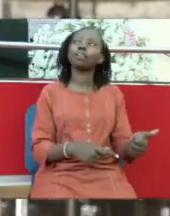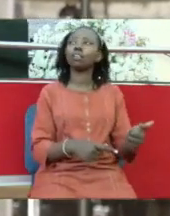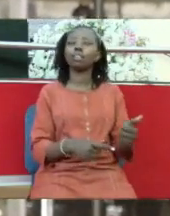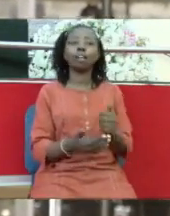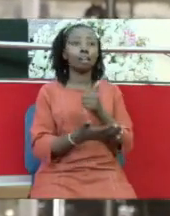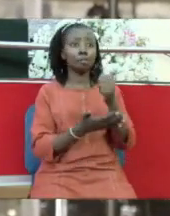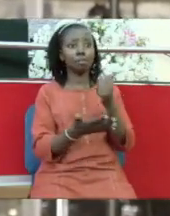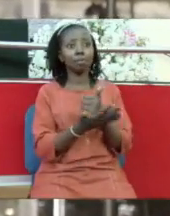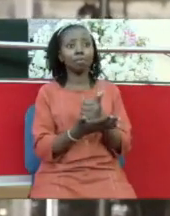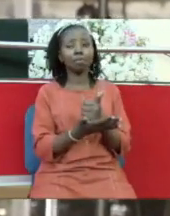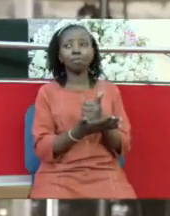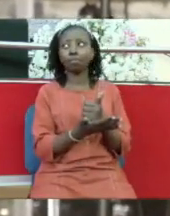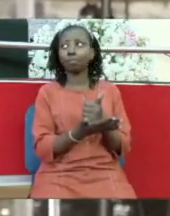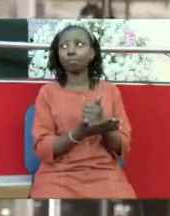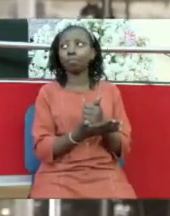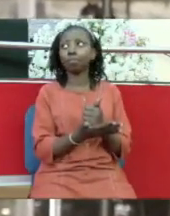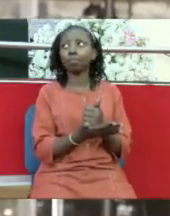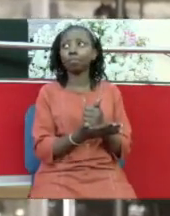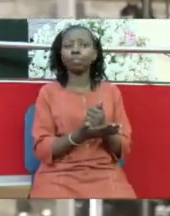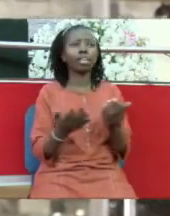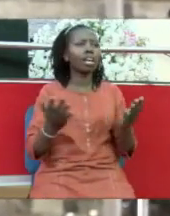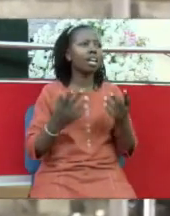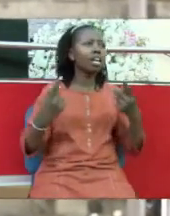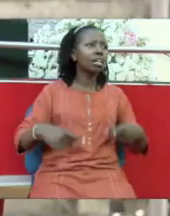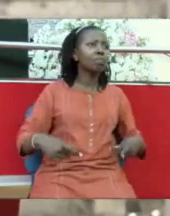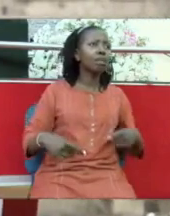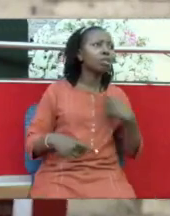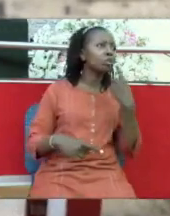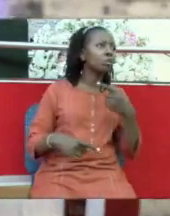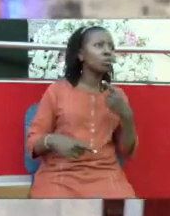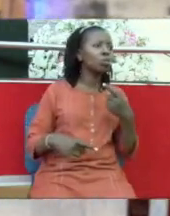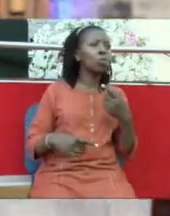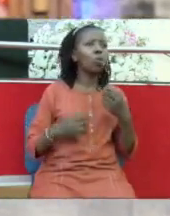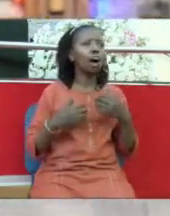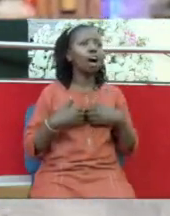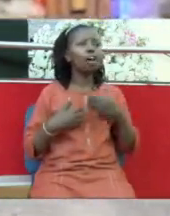Amen. Anybody who doesn't belong to one of the home groups,